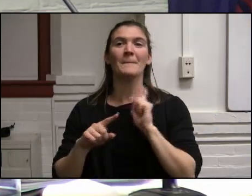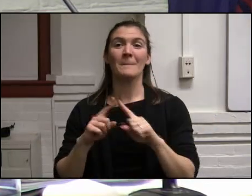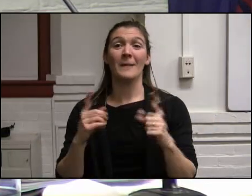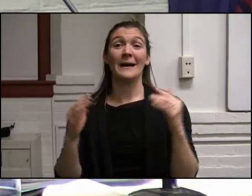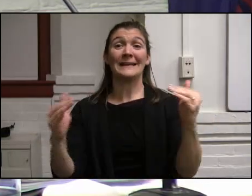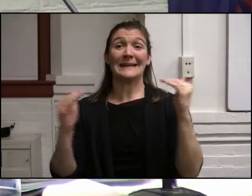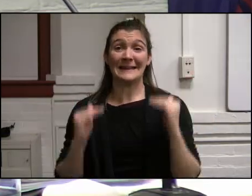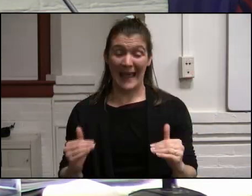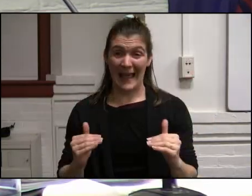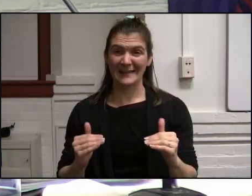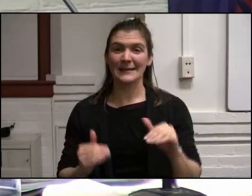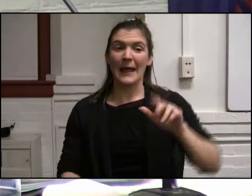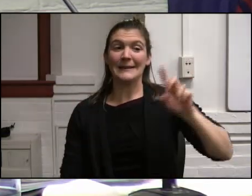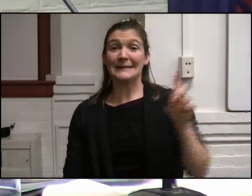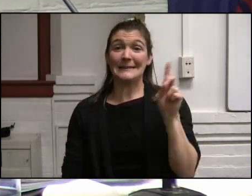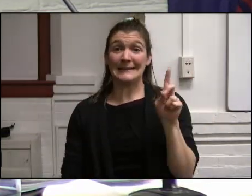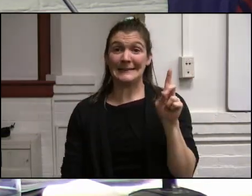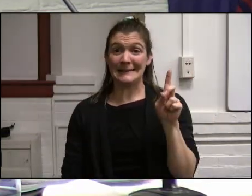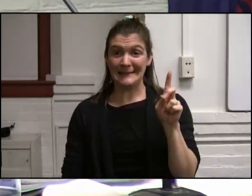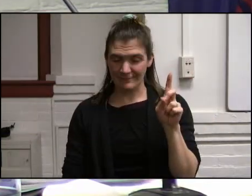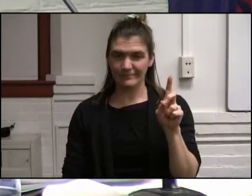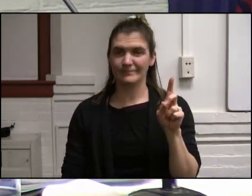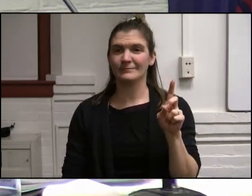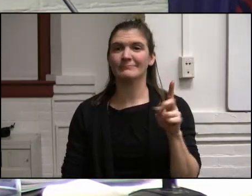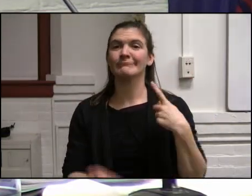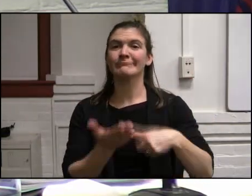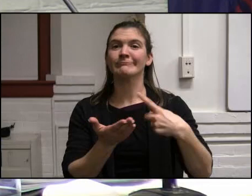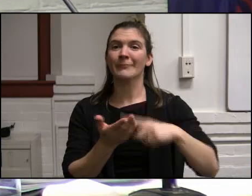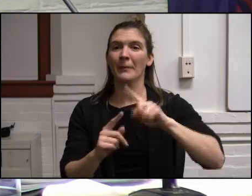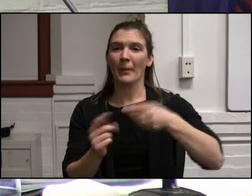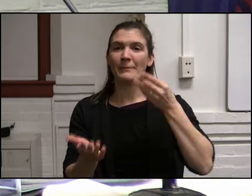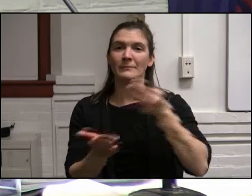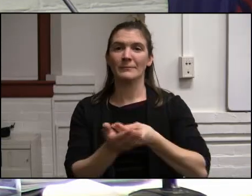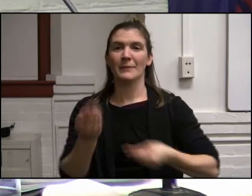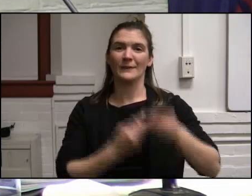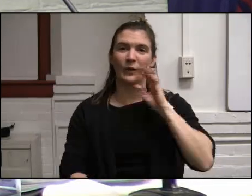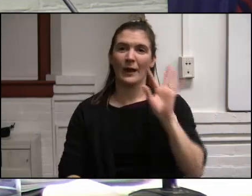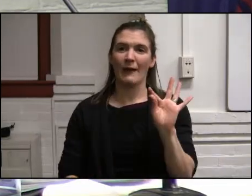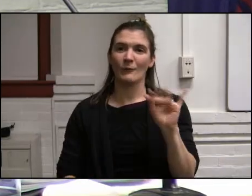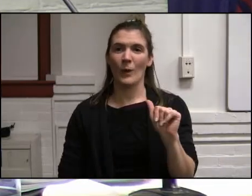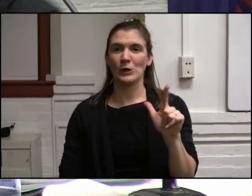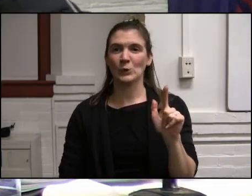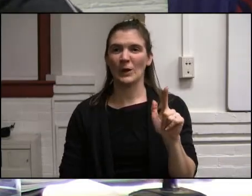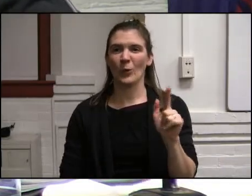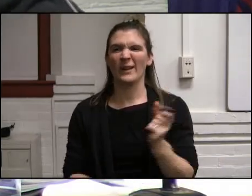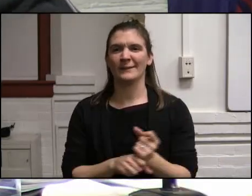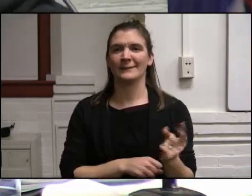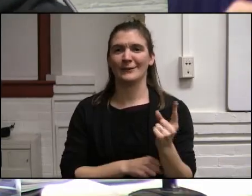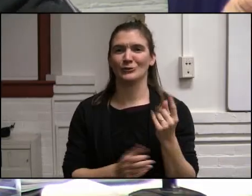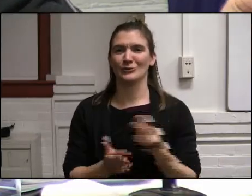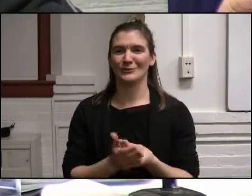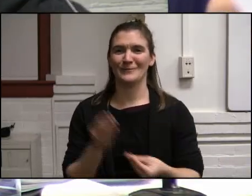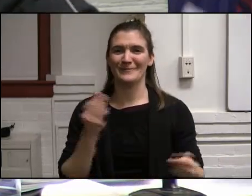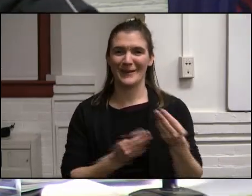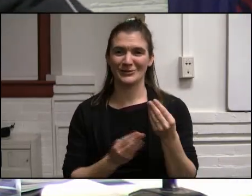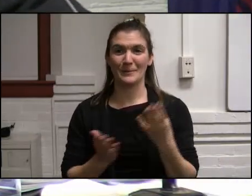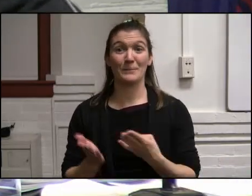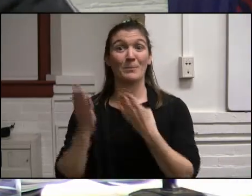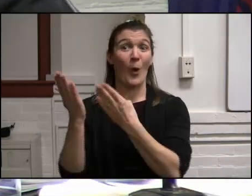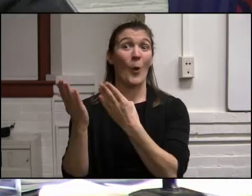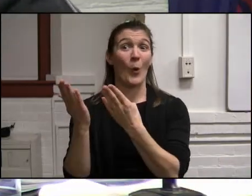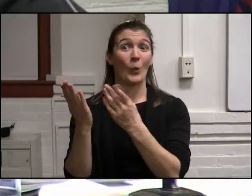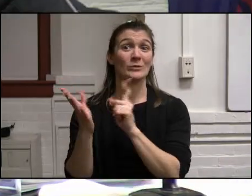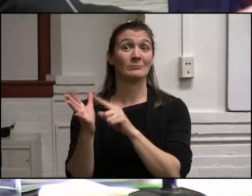about to enter item D, which is discussion of the FY21 proposed